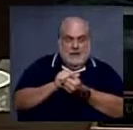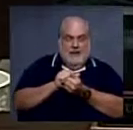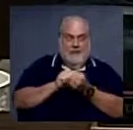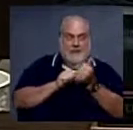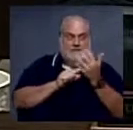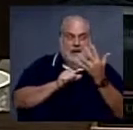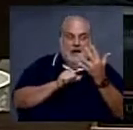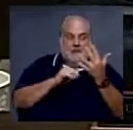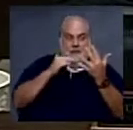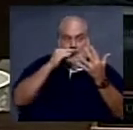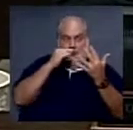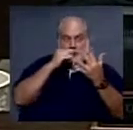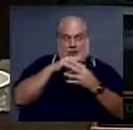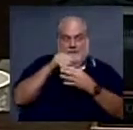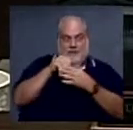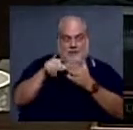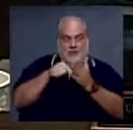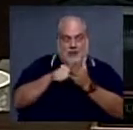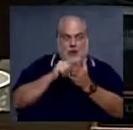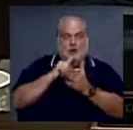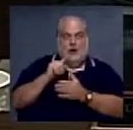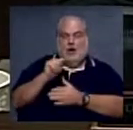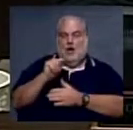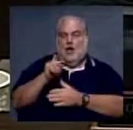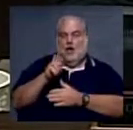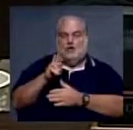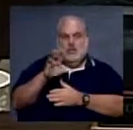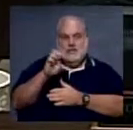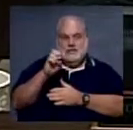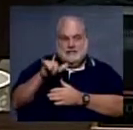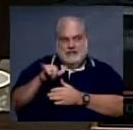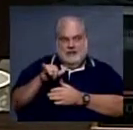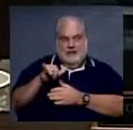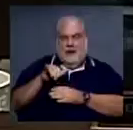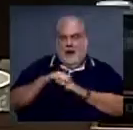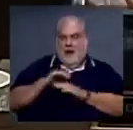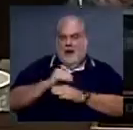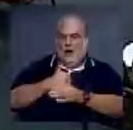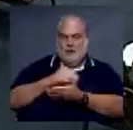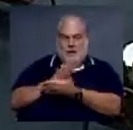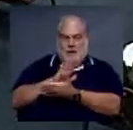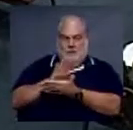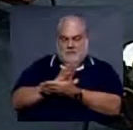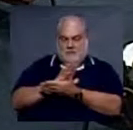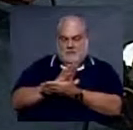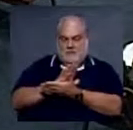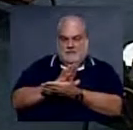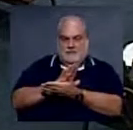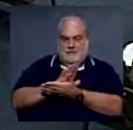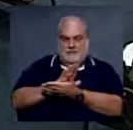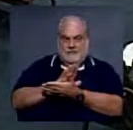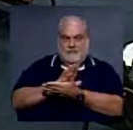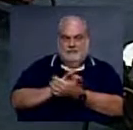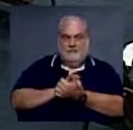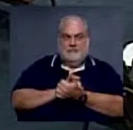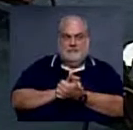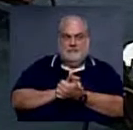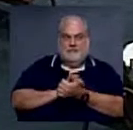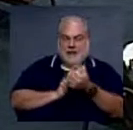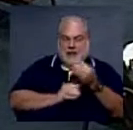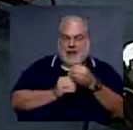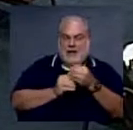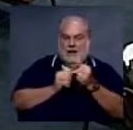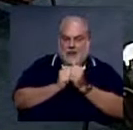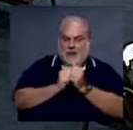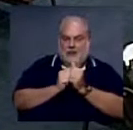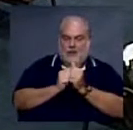youth involved this weekend were truants and on our truancy dockets. And let me just add to that issue. You know, we have